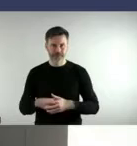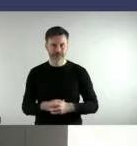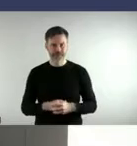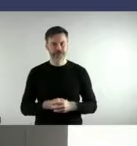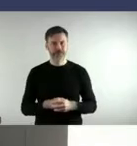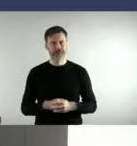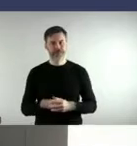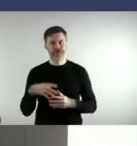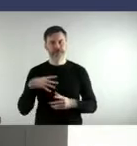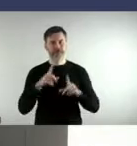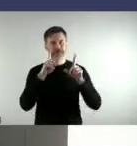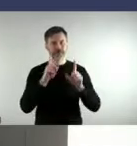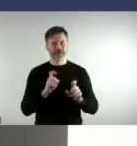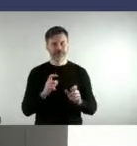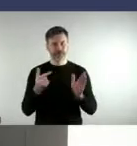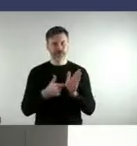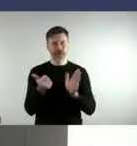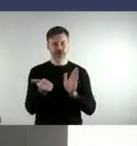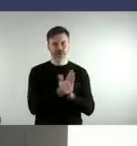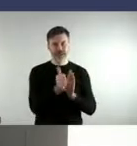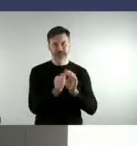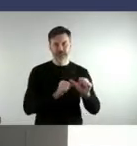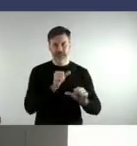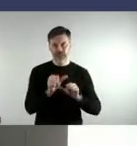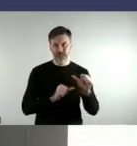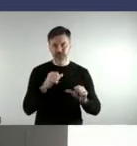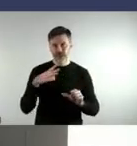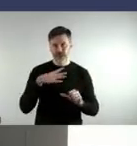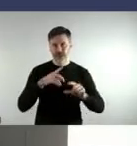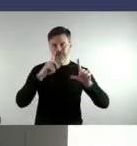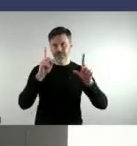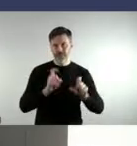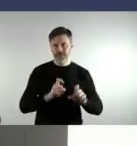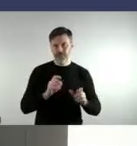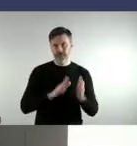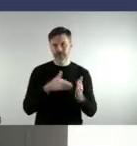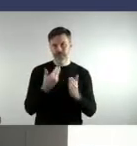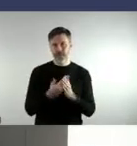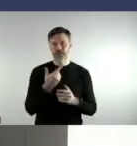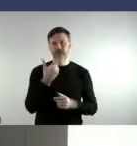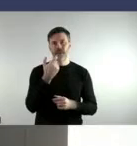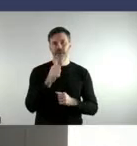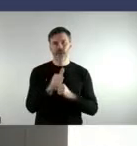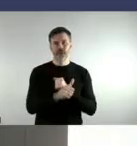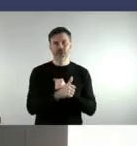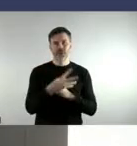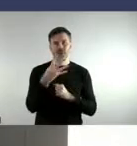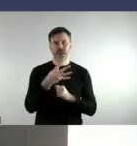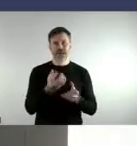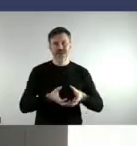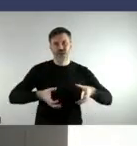So we started in 2016 with the following resources, having, for